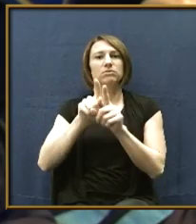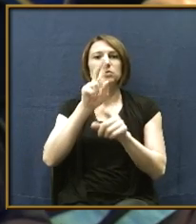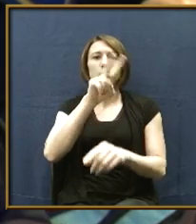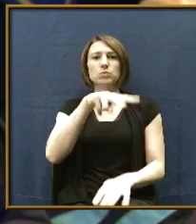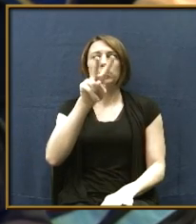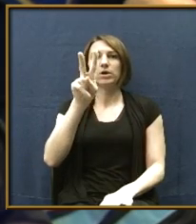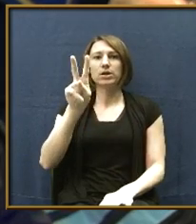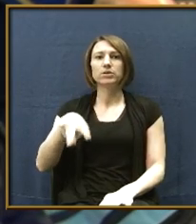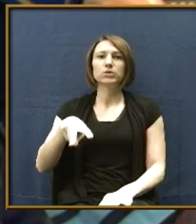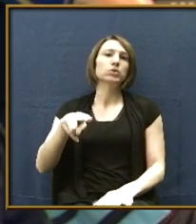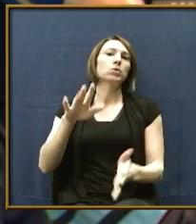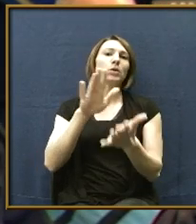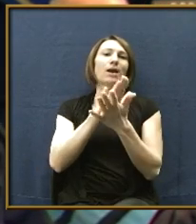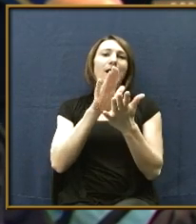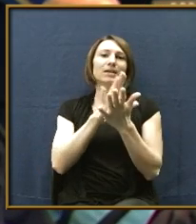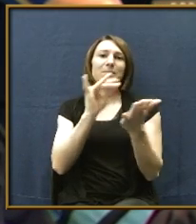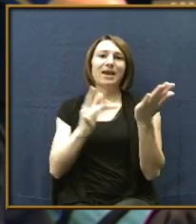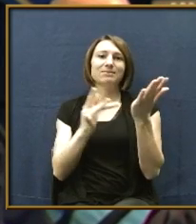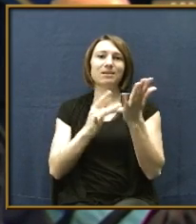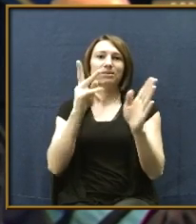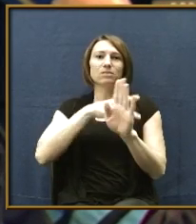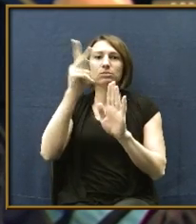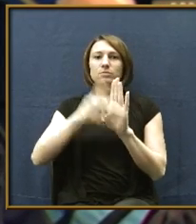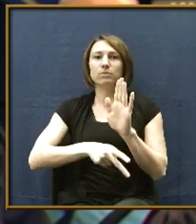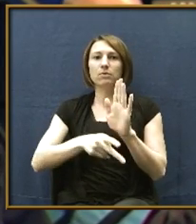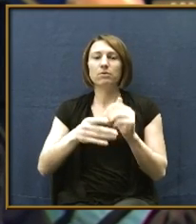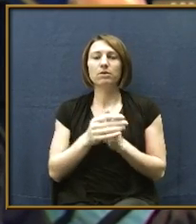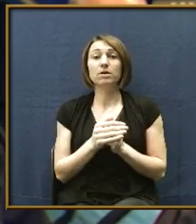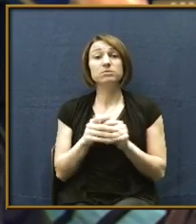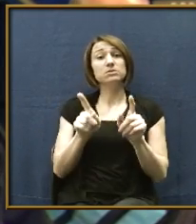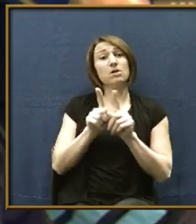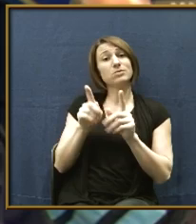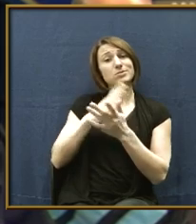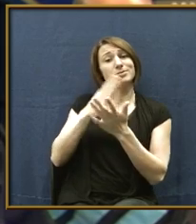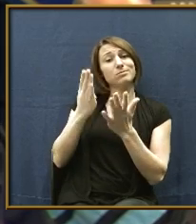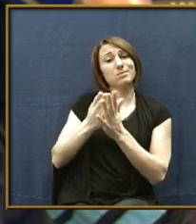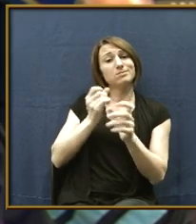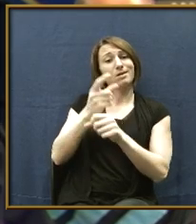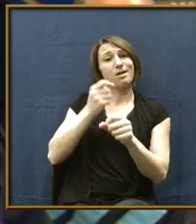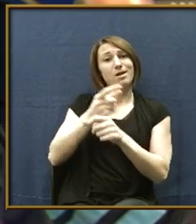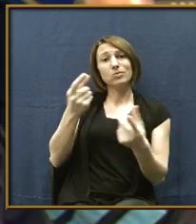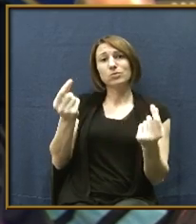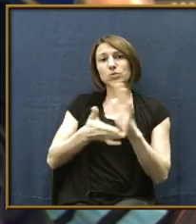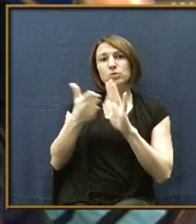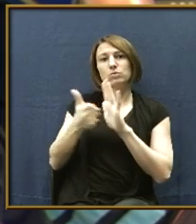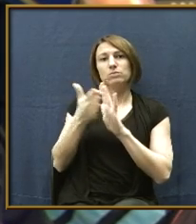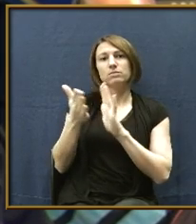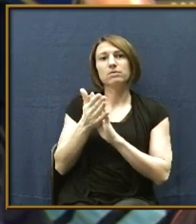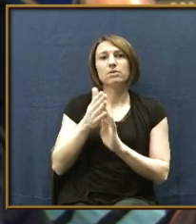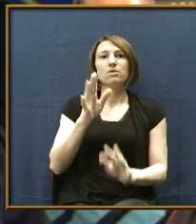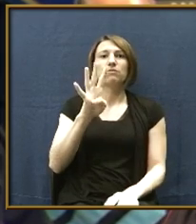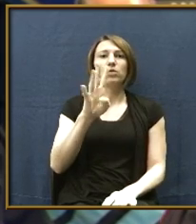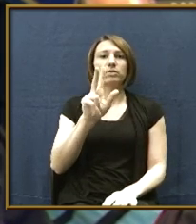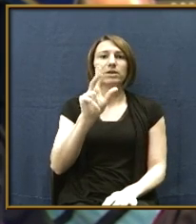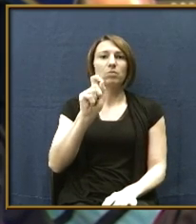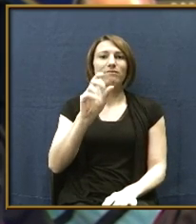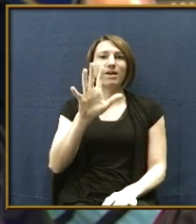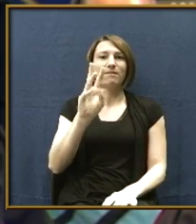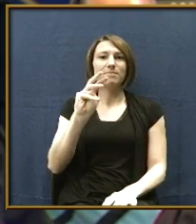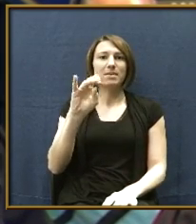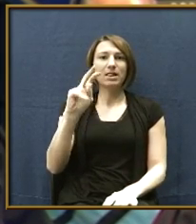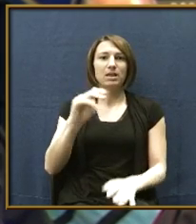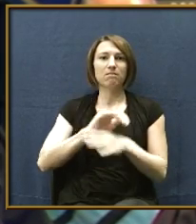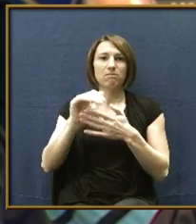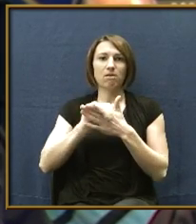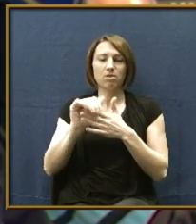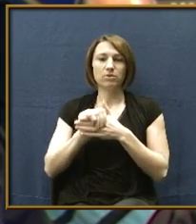and technical programs, and with an annual operating budget of over $43.5 million. The